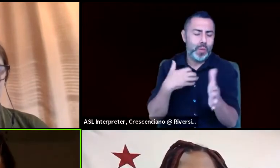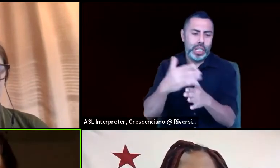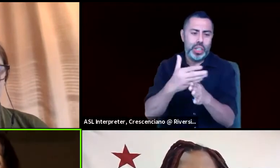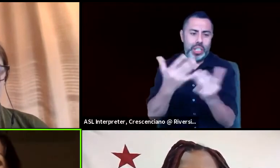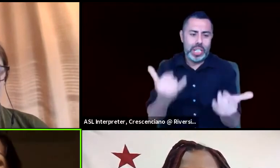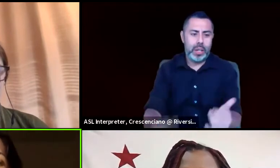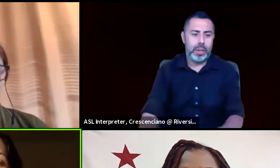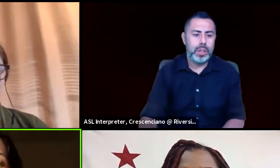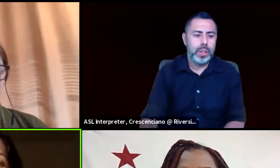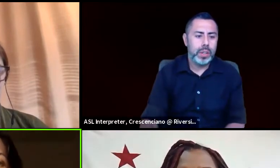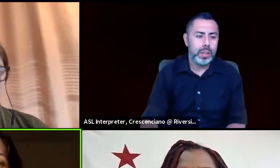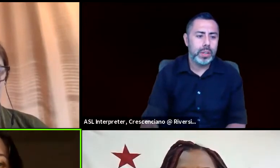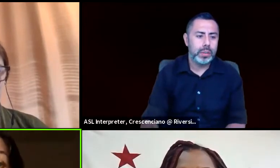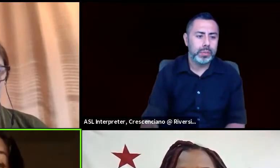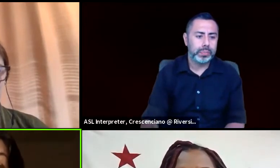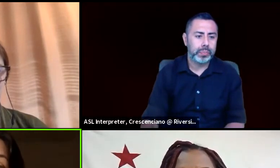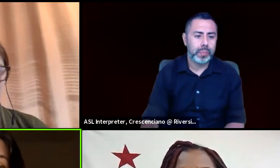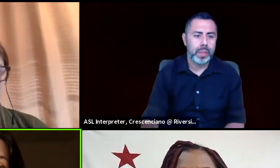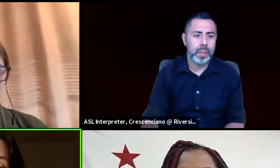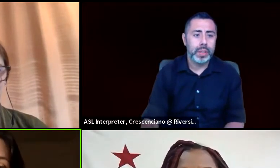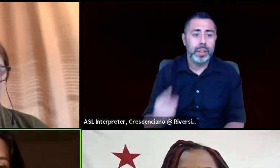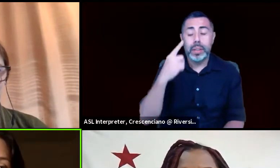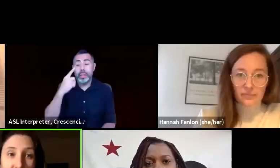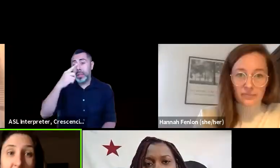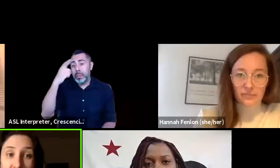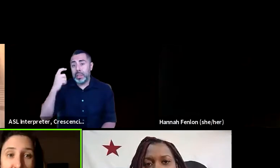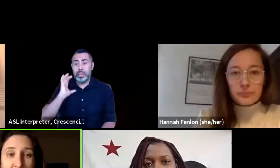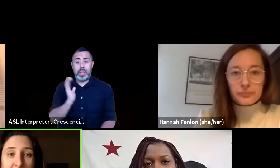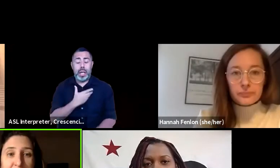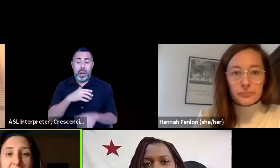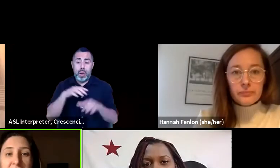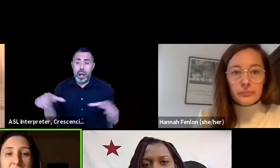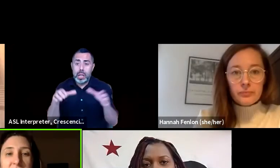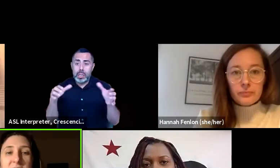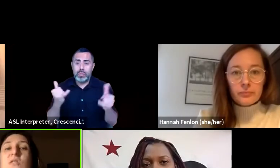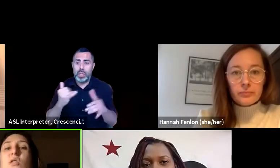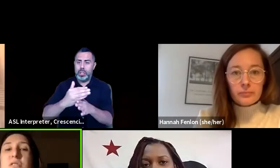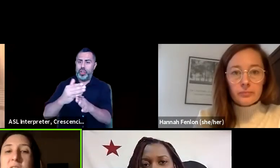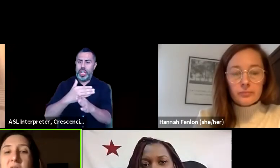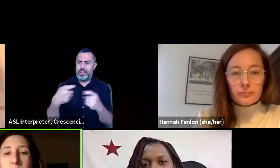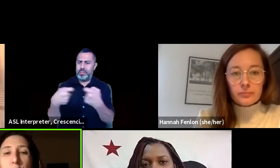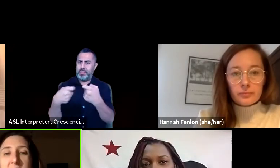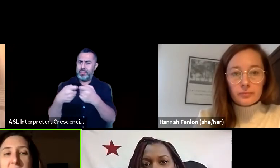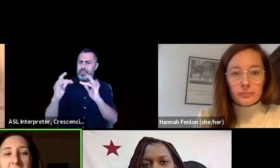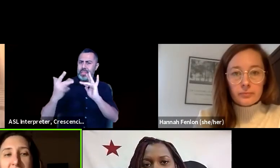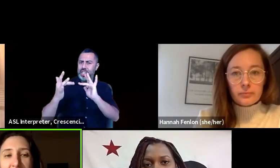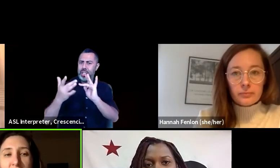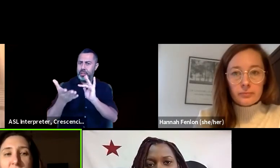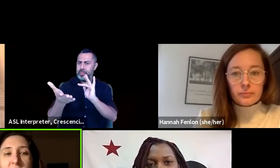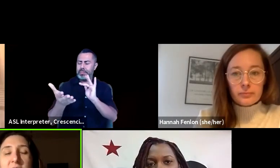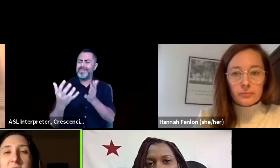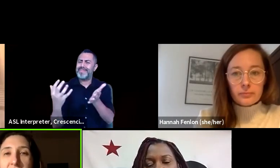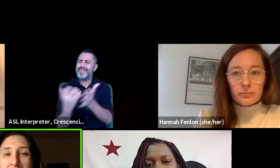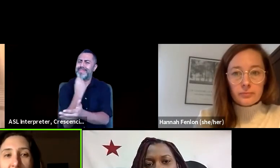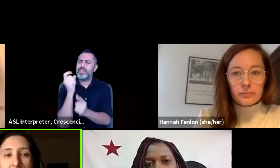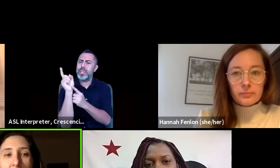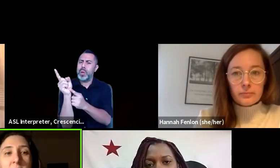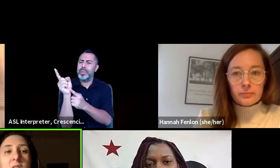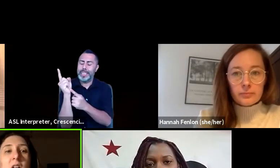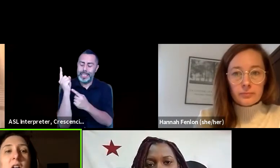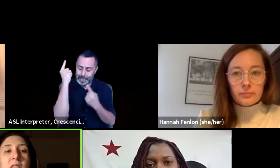Since our activities are shared digitally on the internet, let's also take a moment to consider the